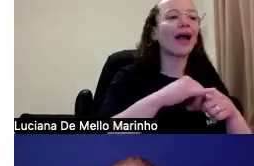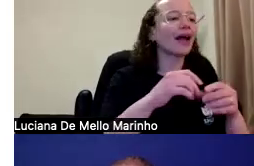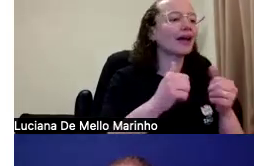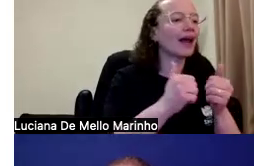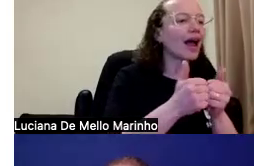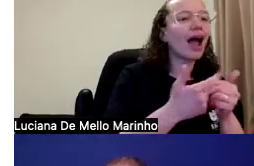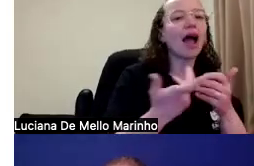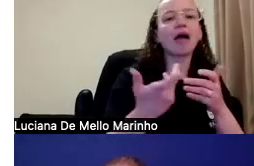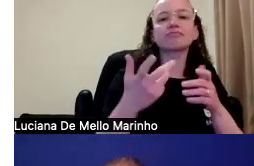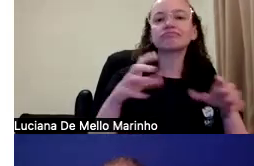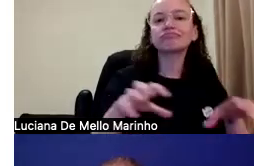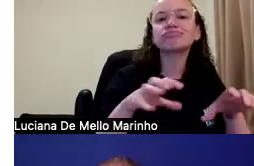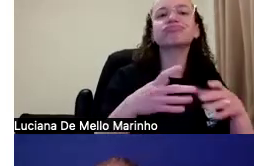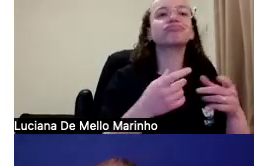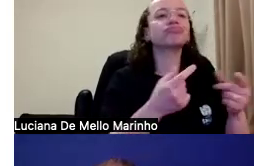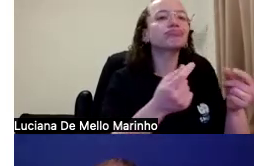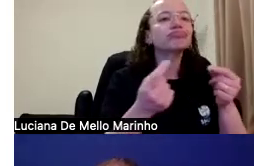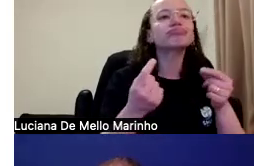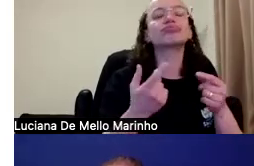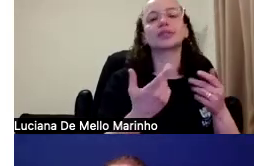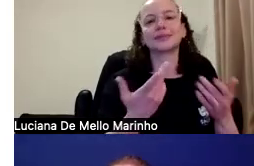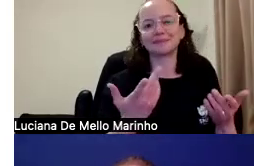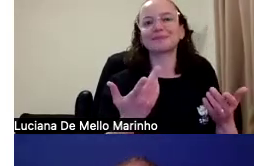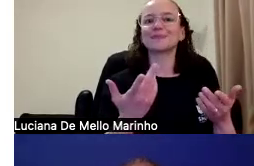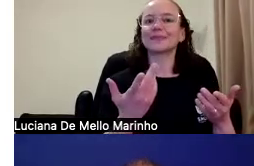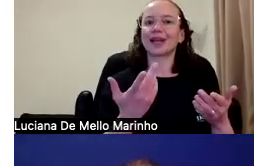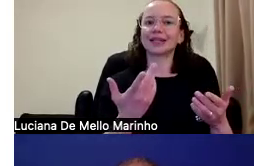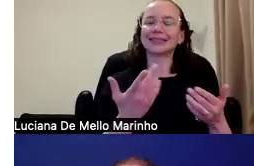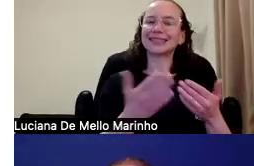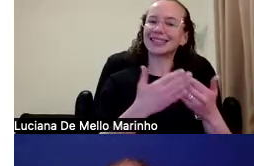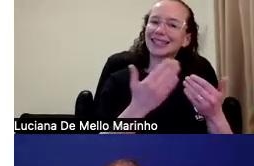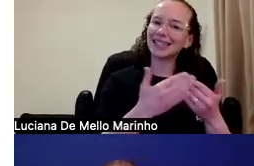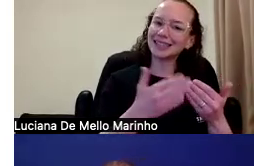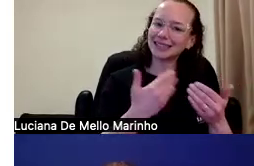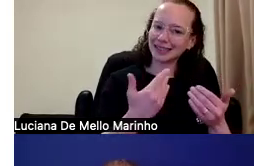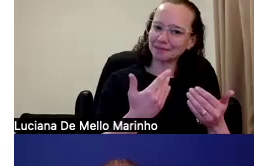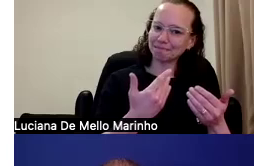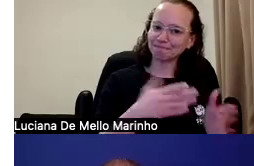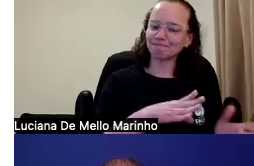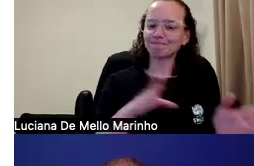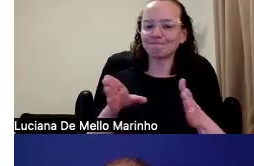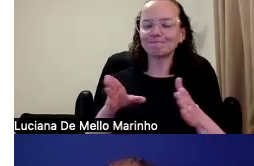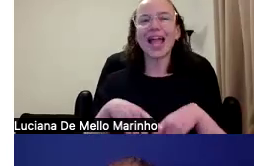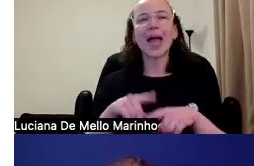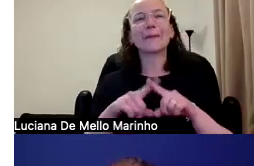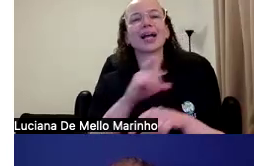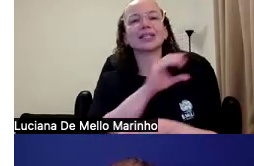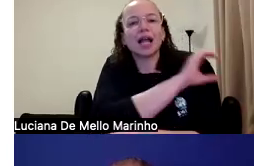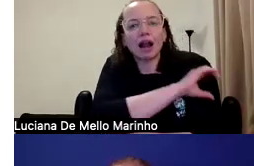clients, discuss about the vocabulary, what does it do, really get an understanding for it. And so that's